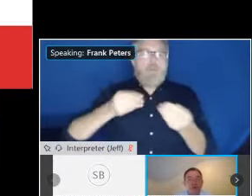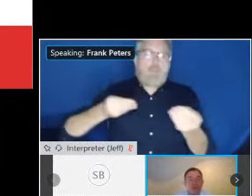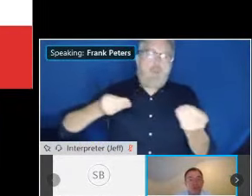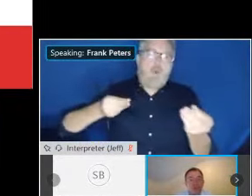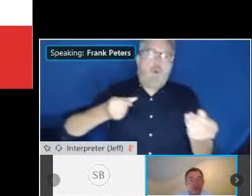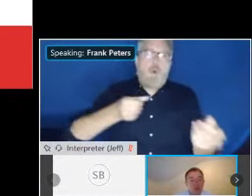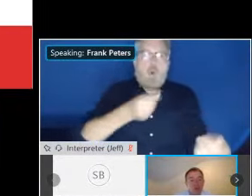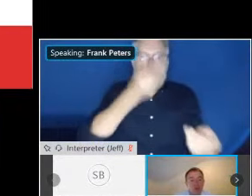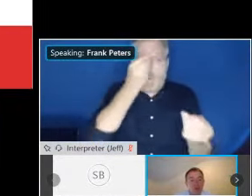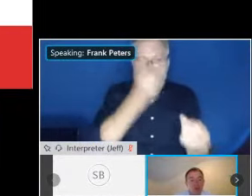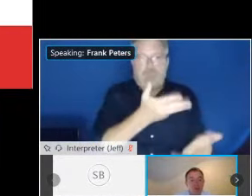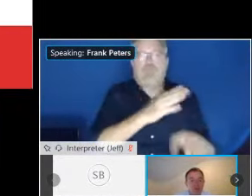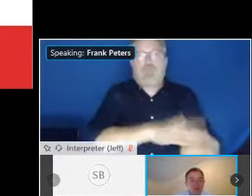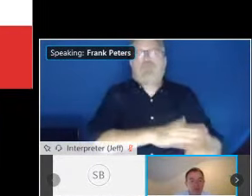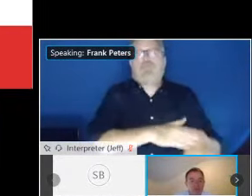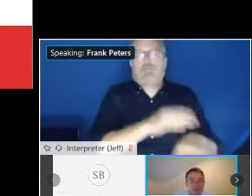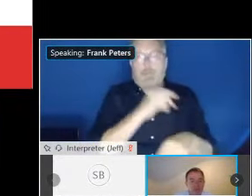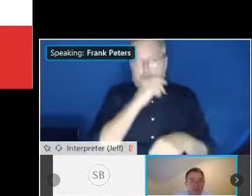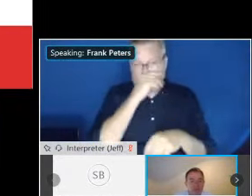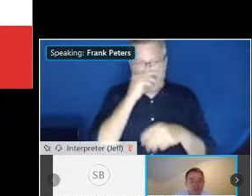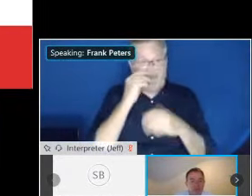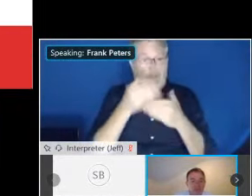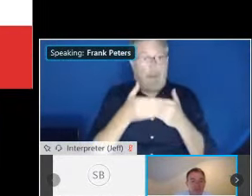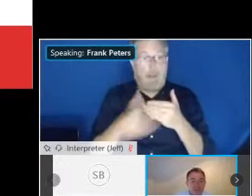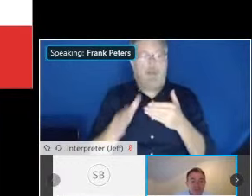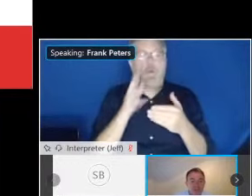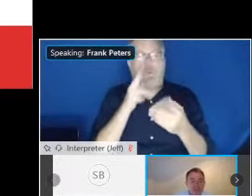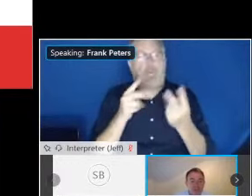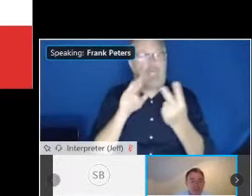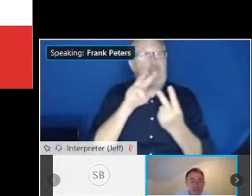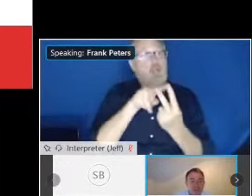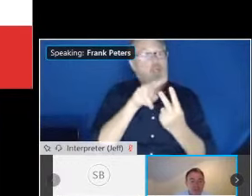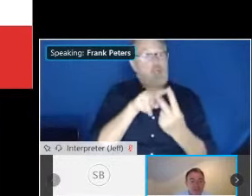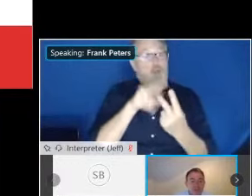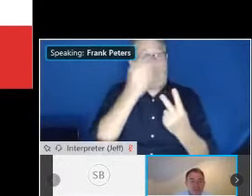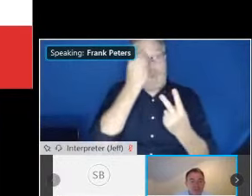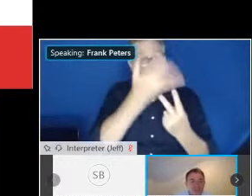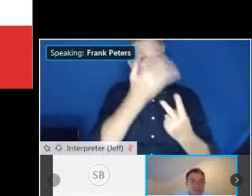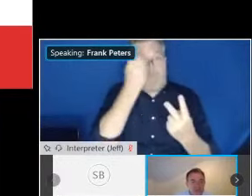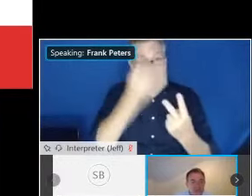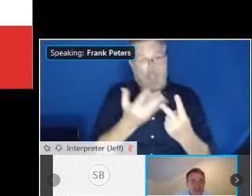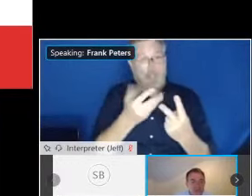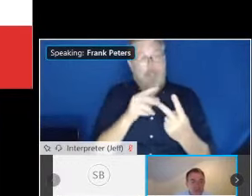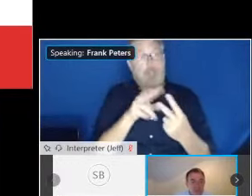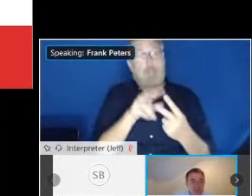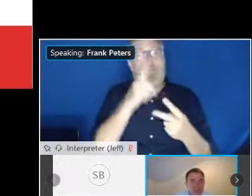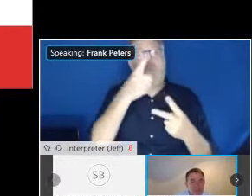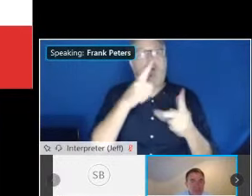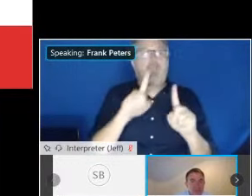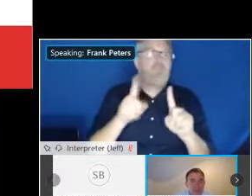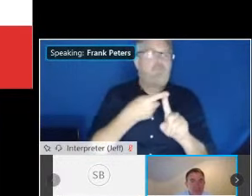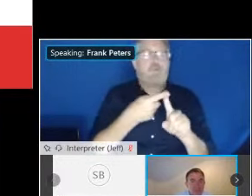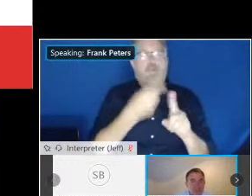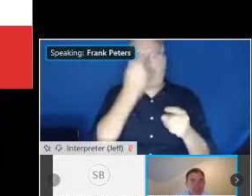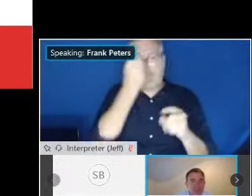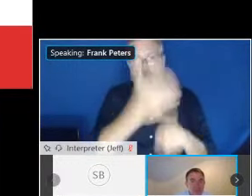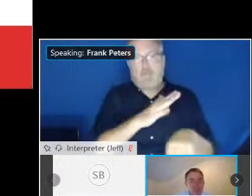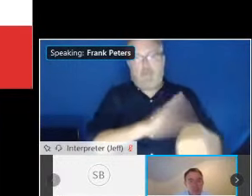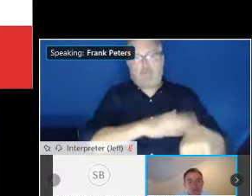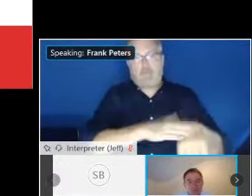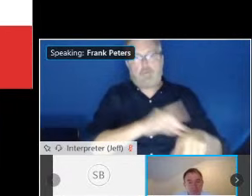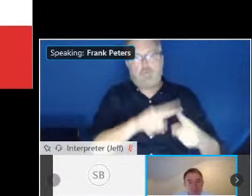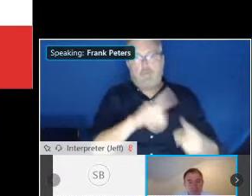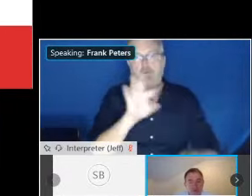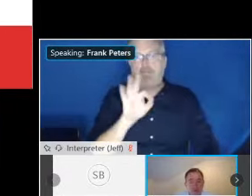And so going forward, there's going to be 2 notifications that occur. One is going to be an initial notification to a